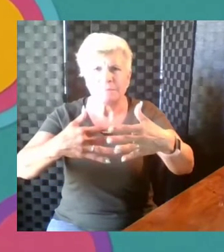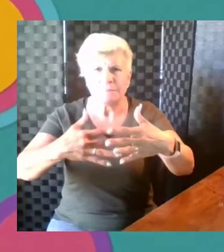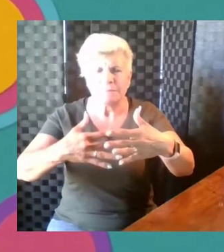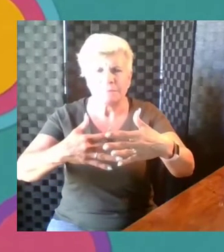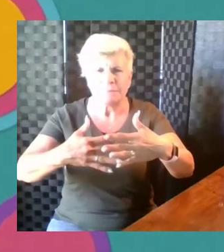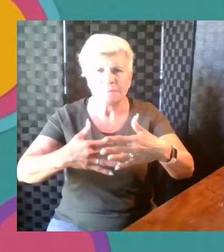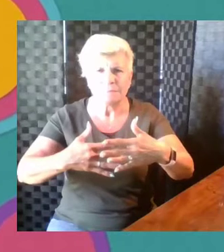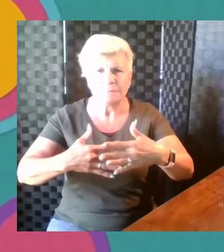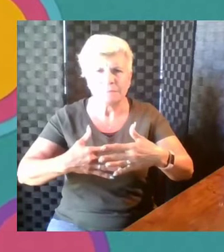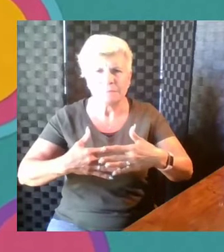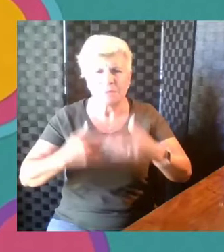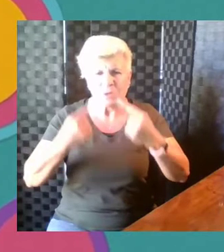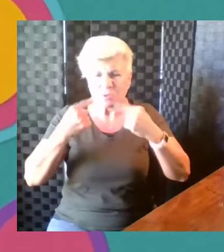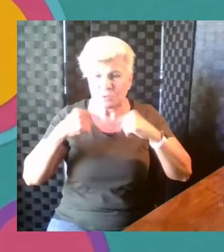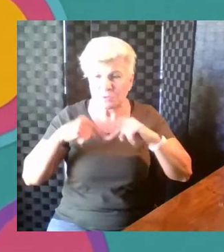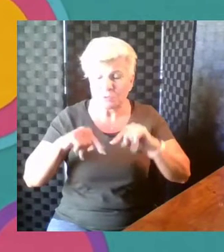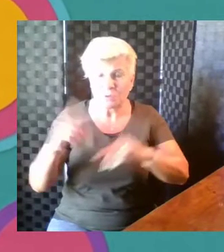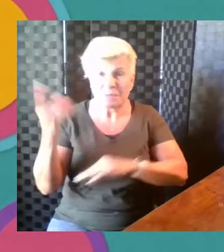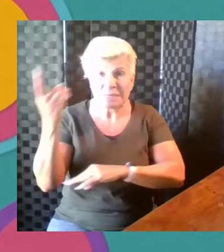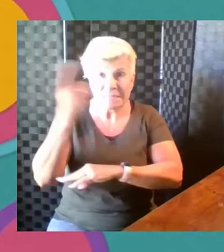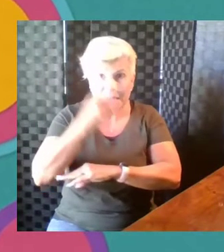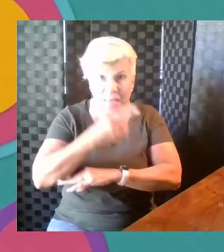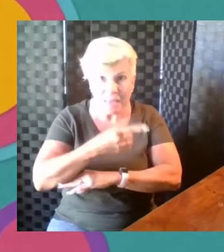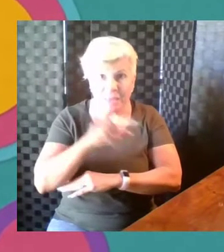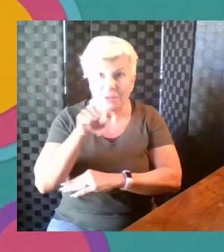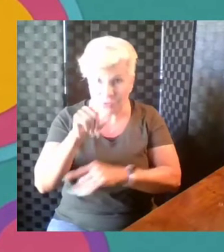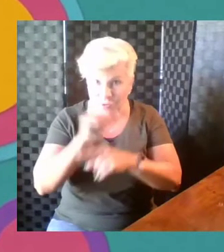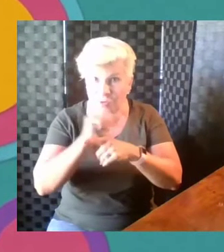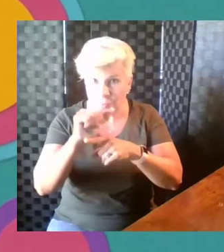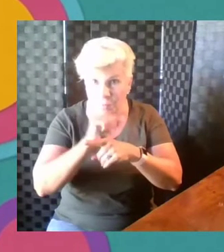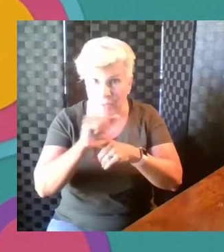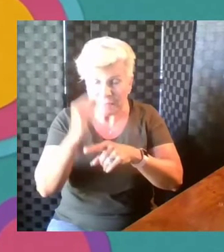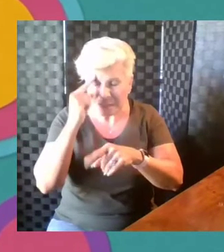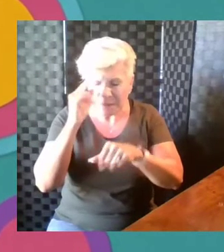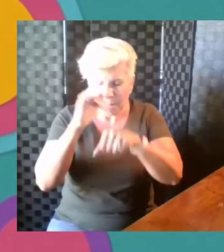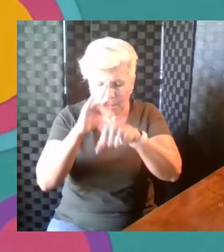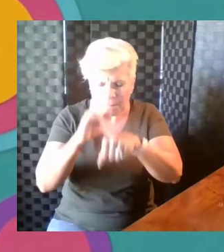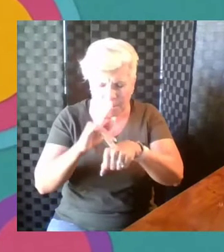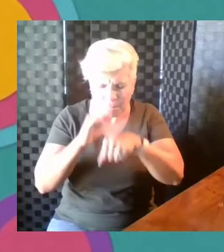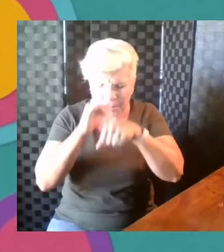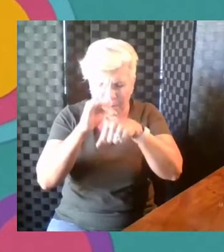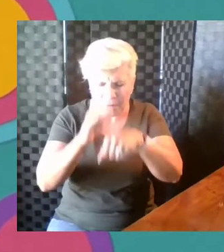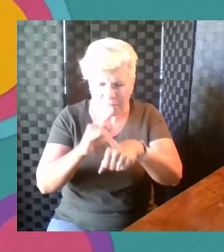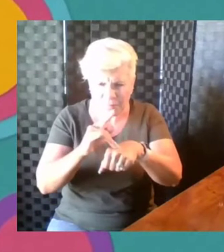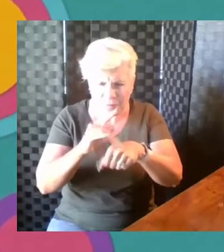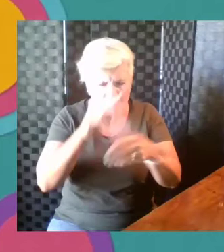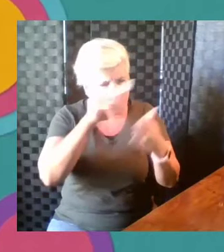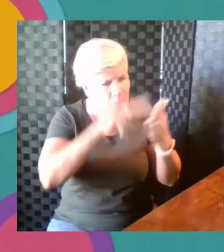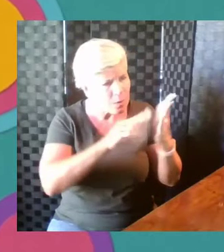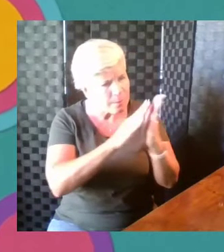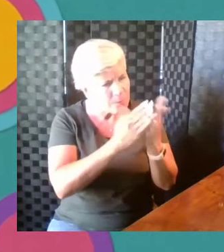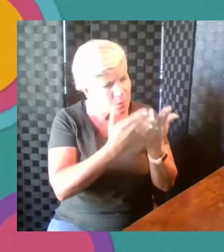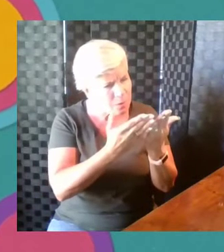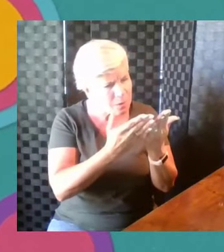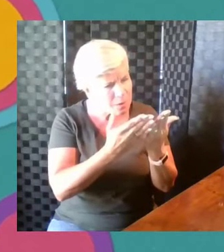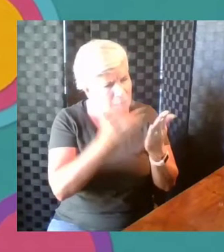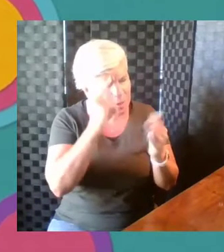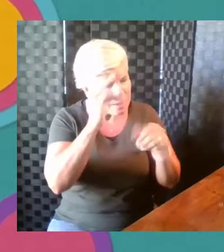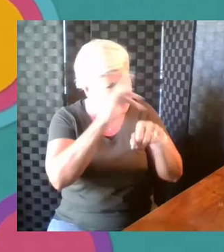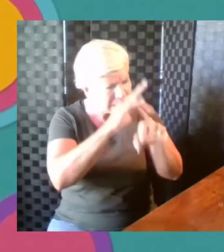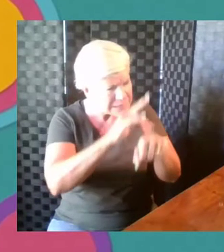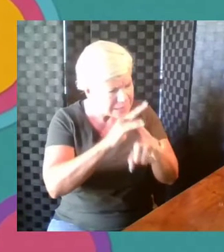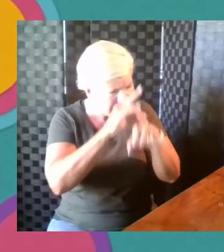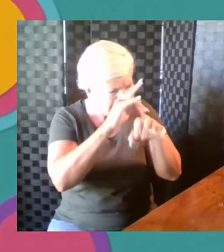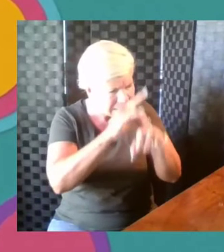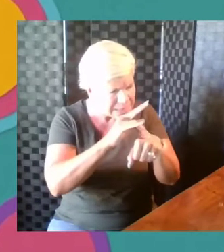There are moments in your day when you can practice being mindful. When you are reading, just read. When